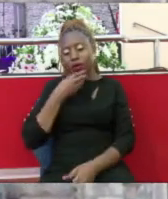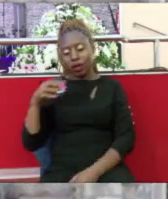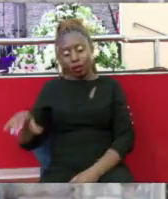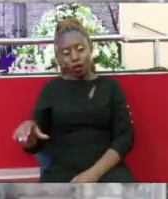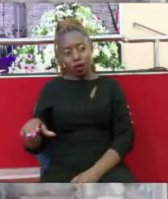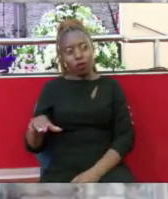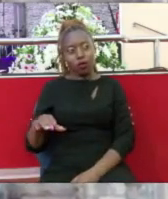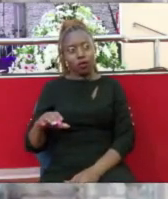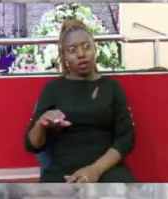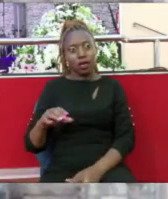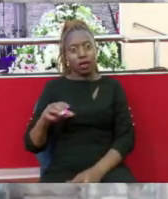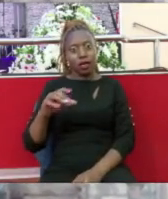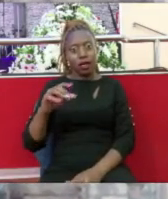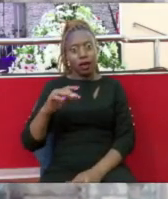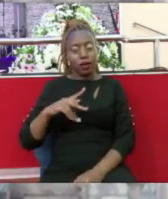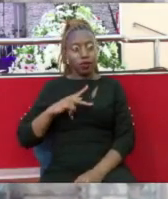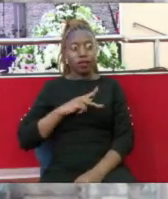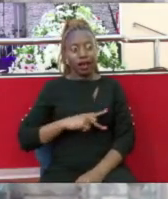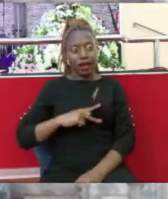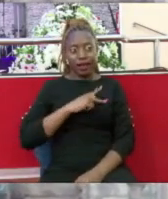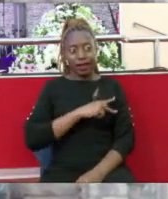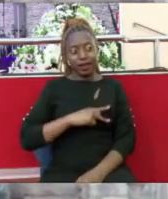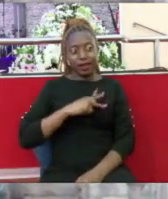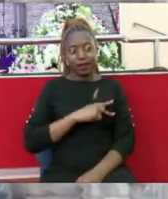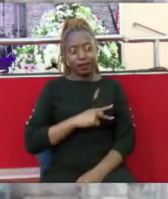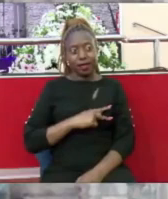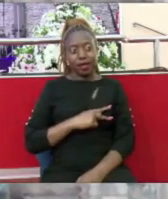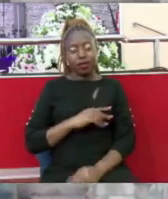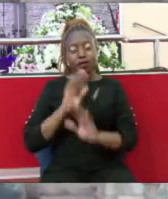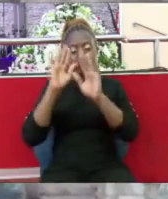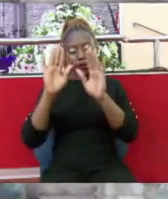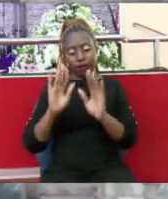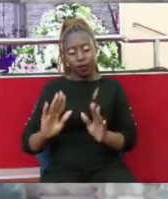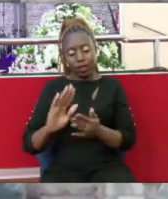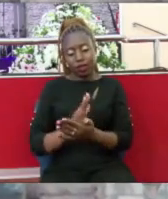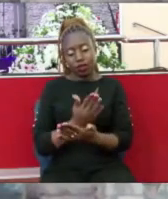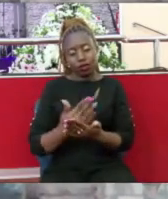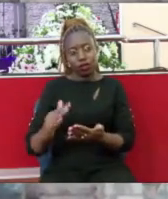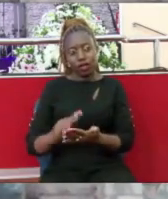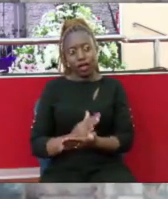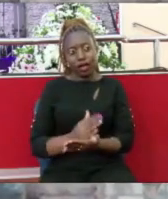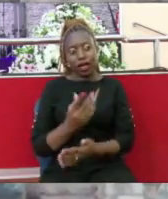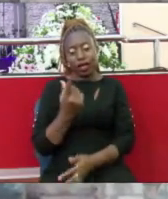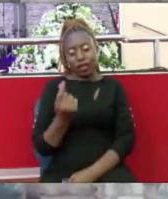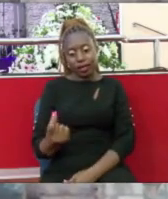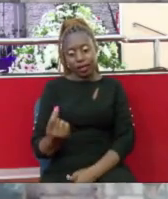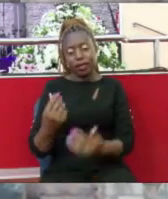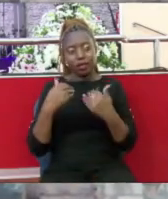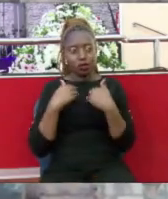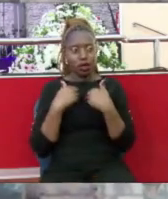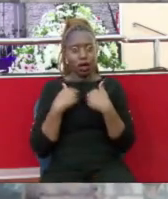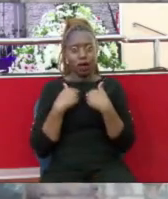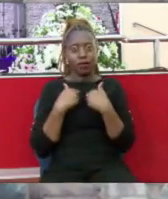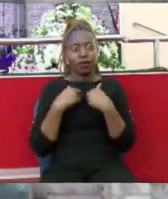Let us teach our children the importance of sharing with others the little that we have.